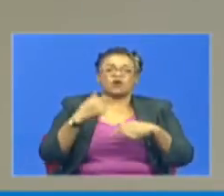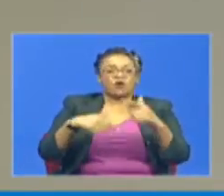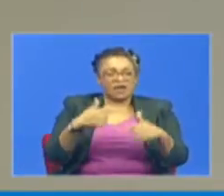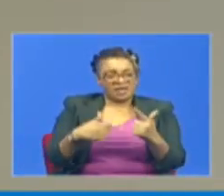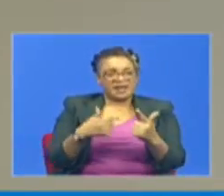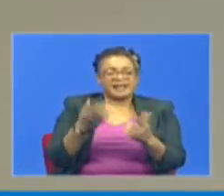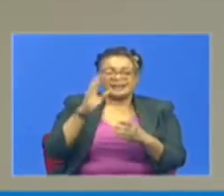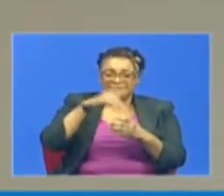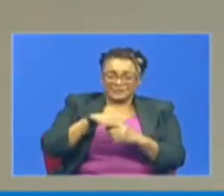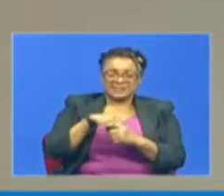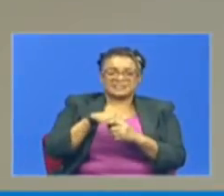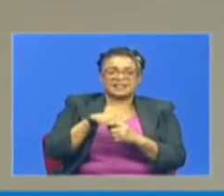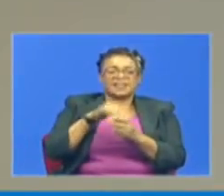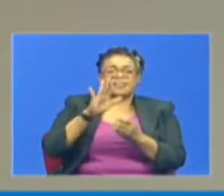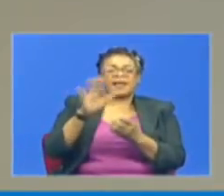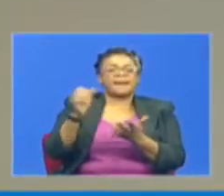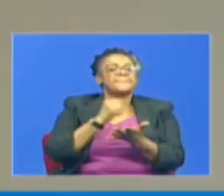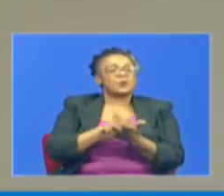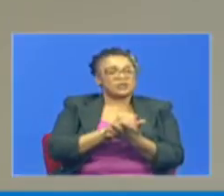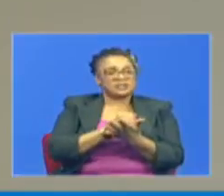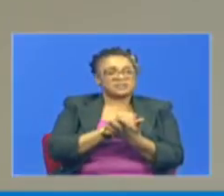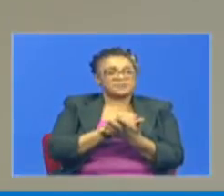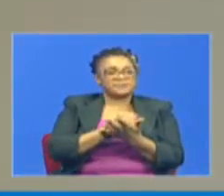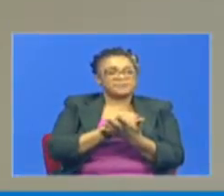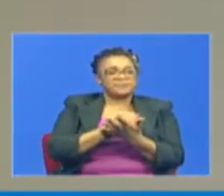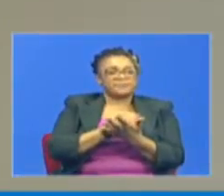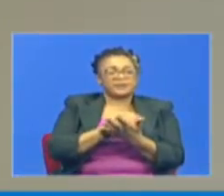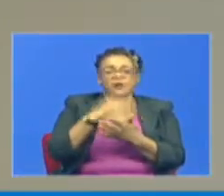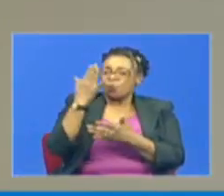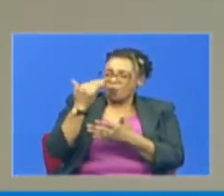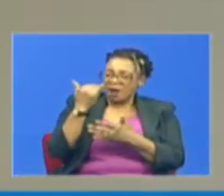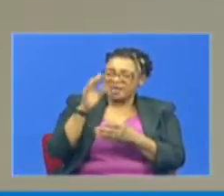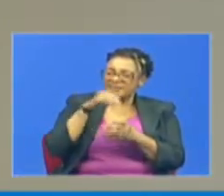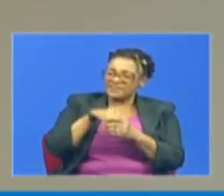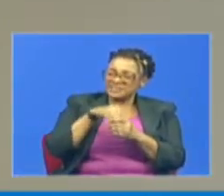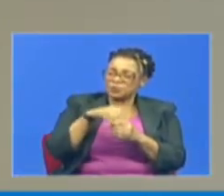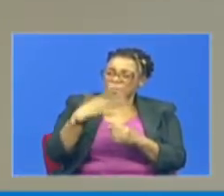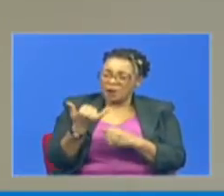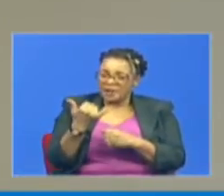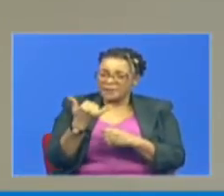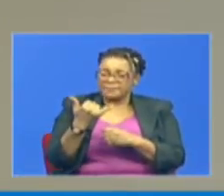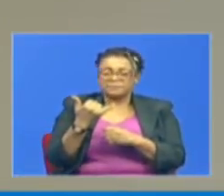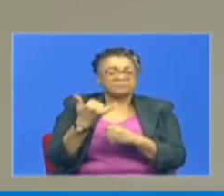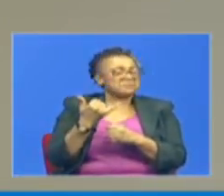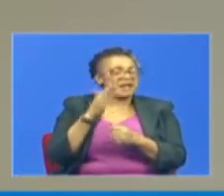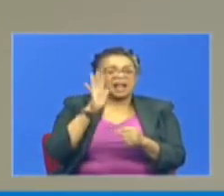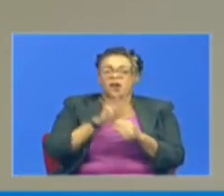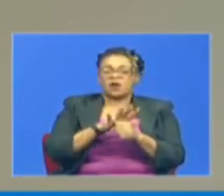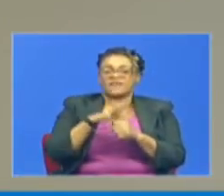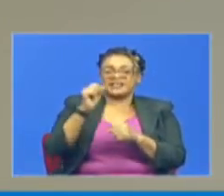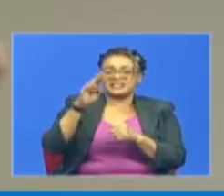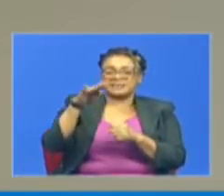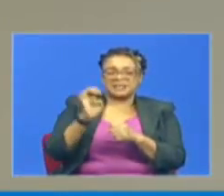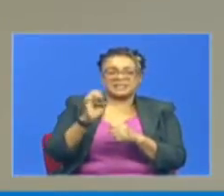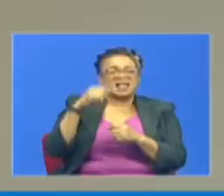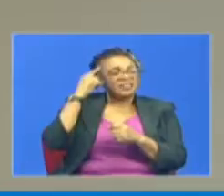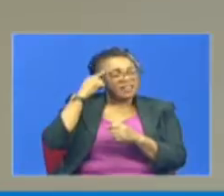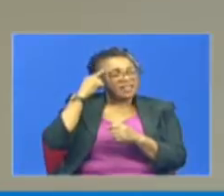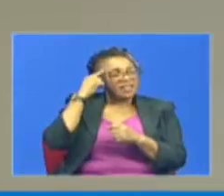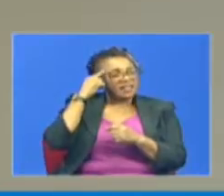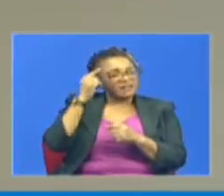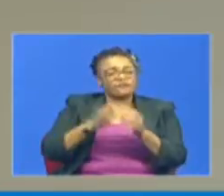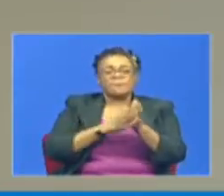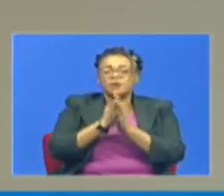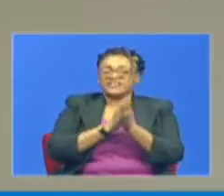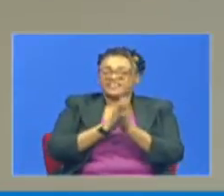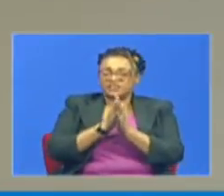in their employees. And why should you invest? It's not just, a lot of SMEs think it's for motivational